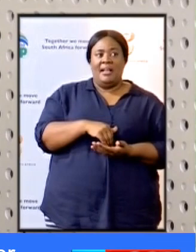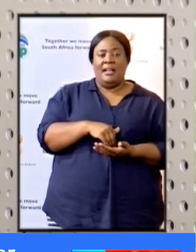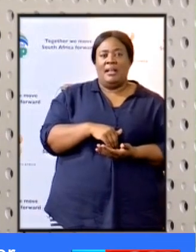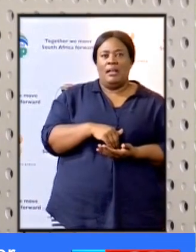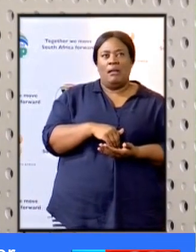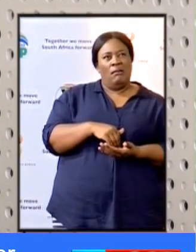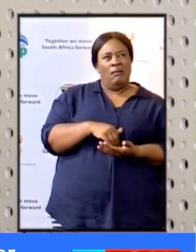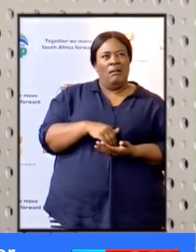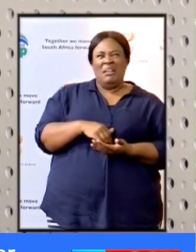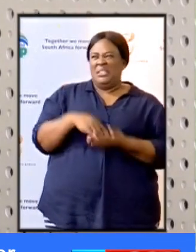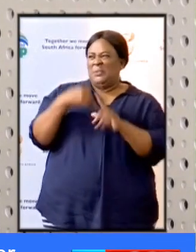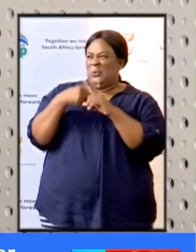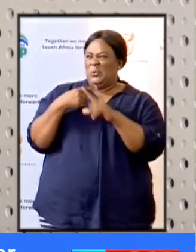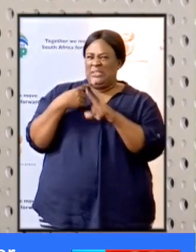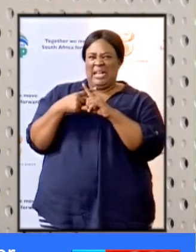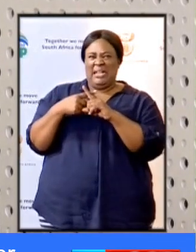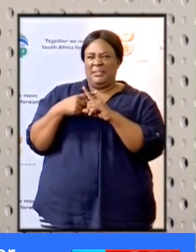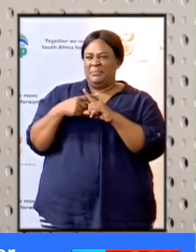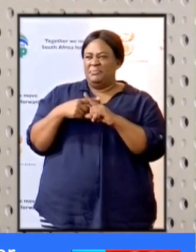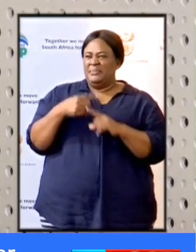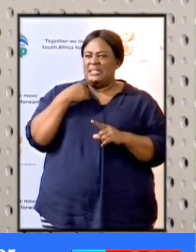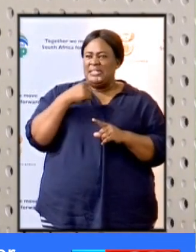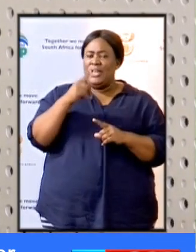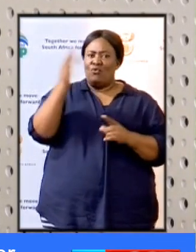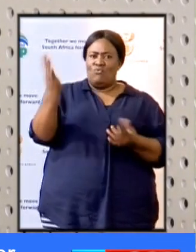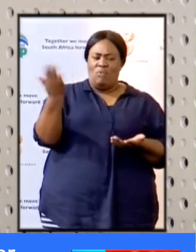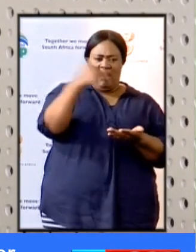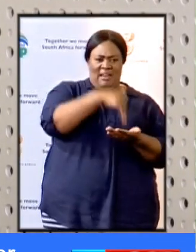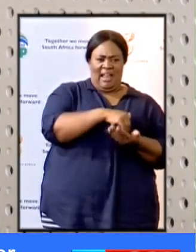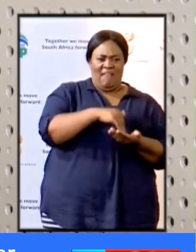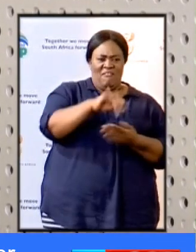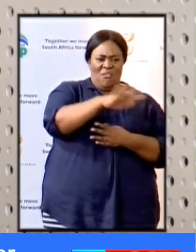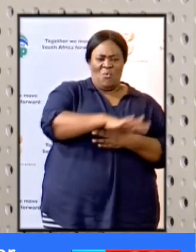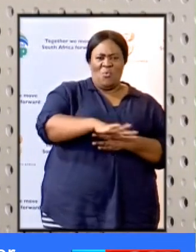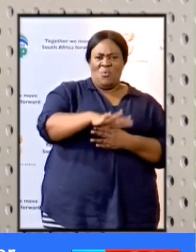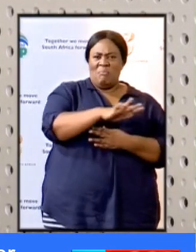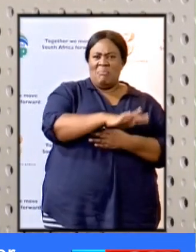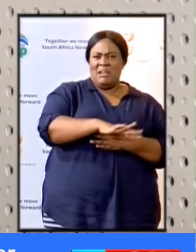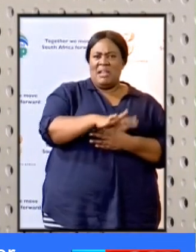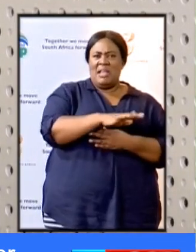ithole. Asho njalo kamaXhosa.